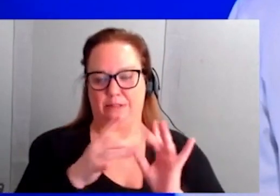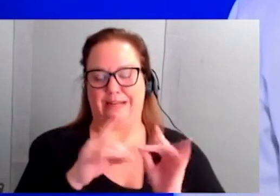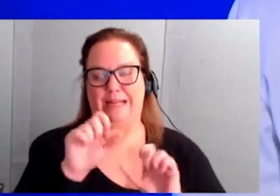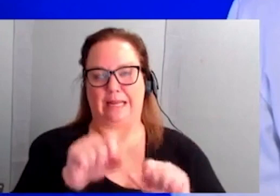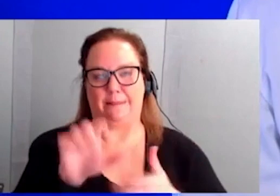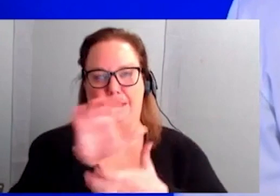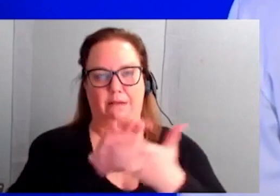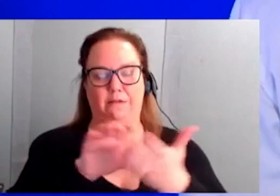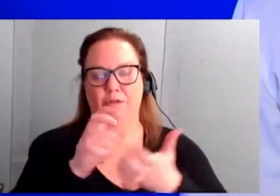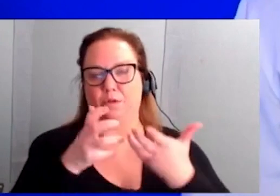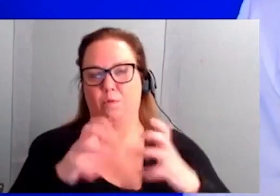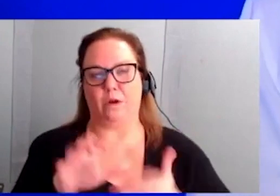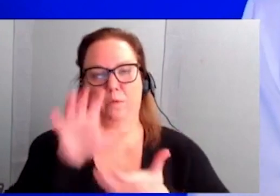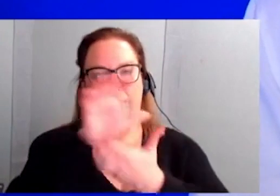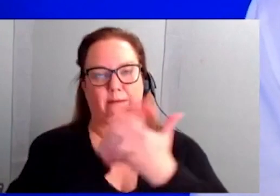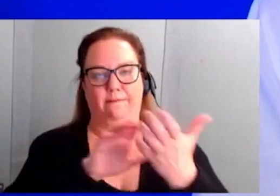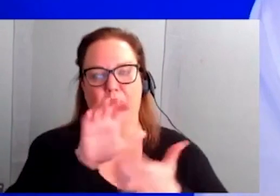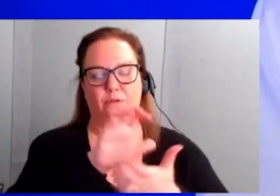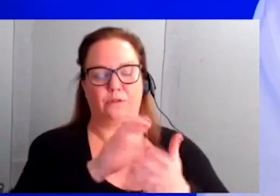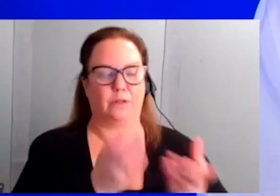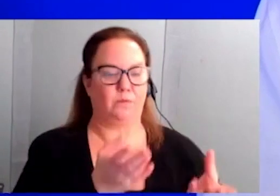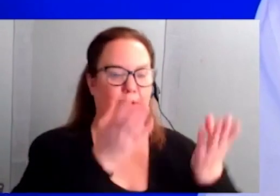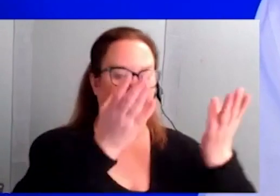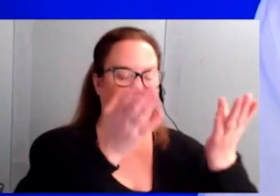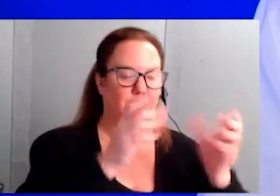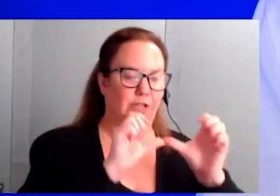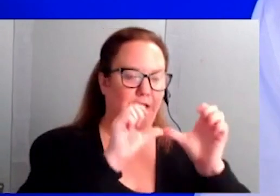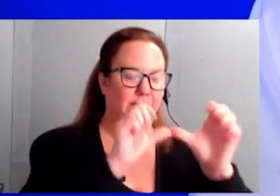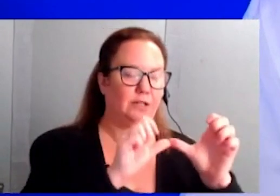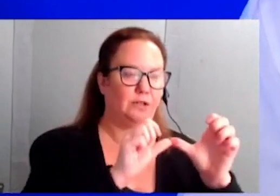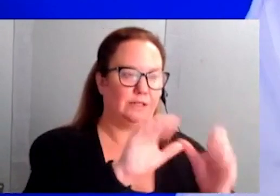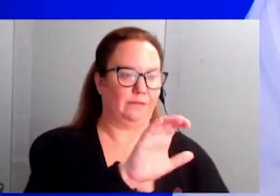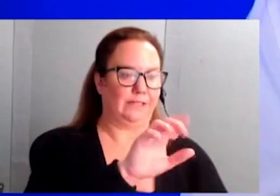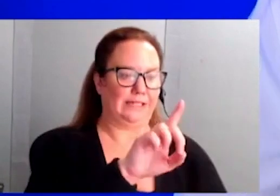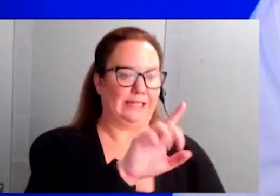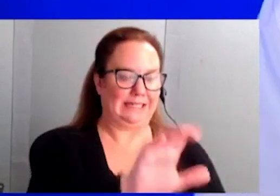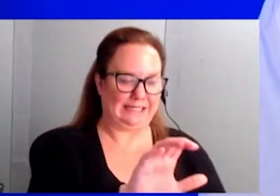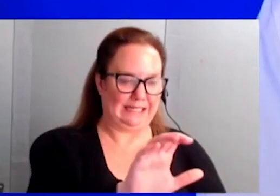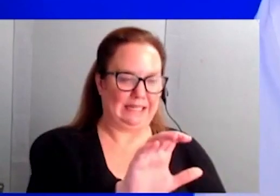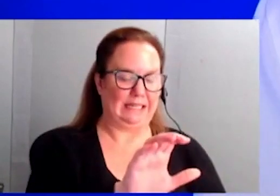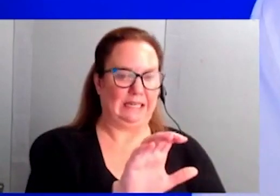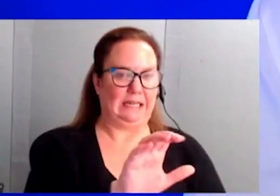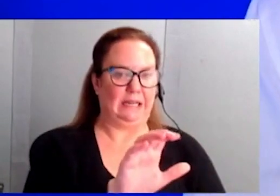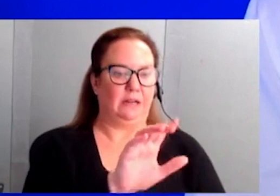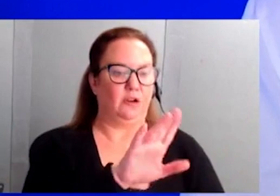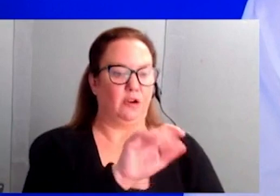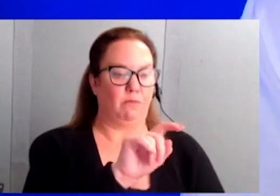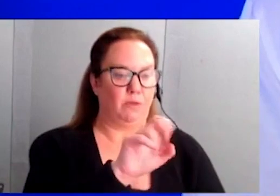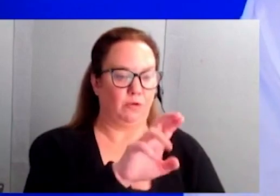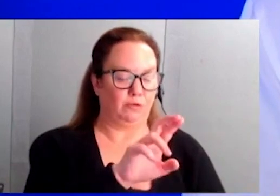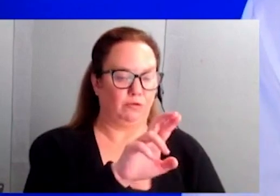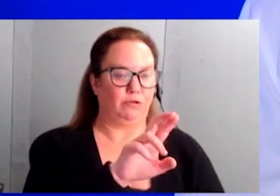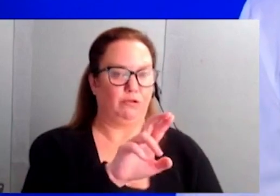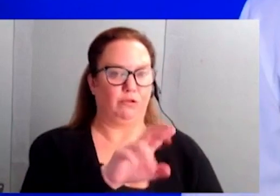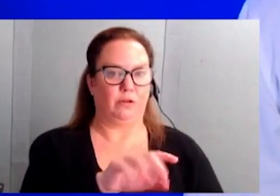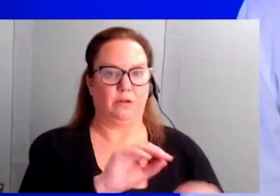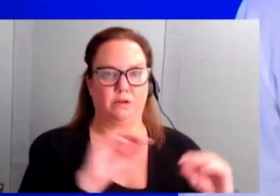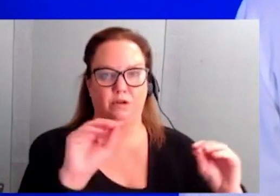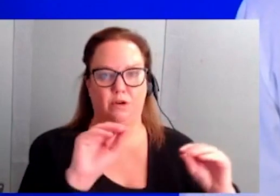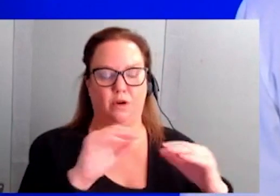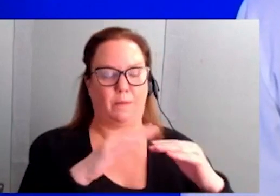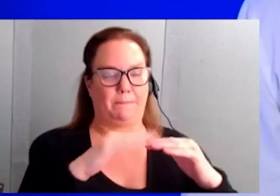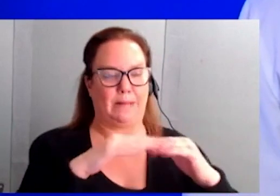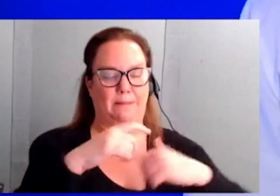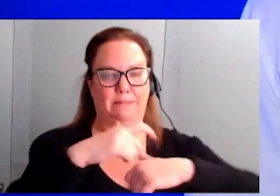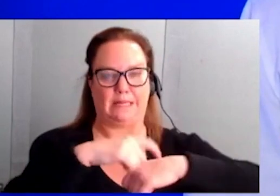want to confuse. The recommendation continues to be from the CDC is to get your booster, and that there is no minimum time